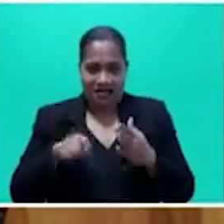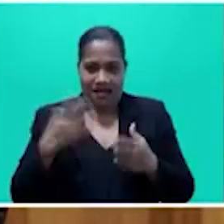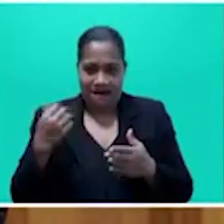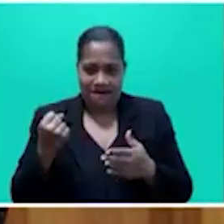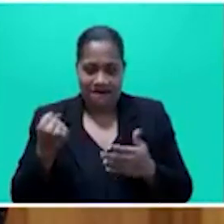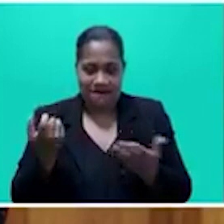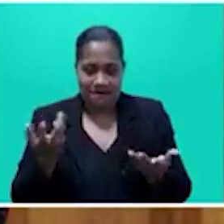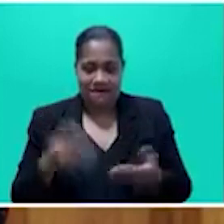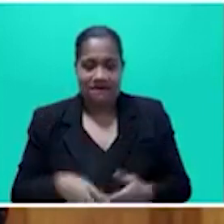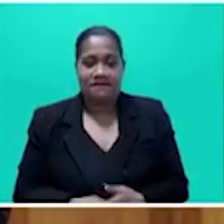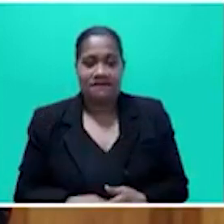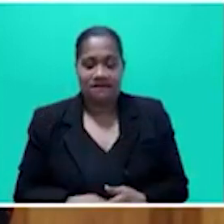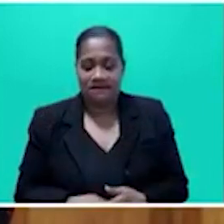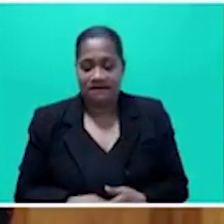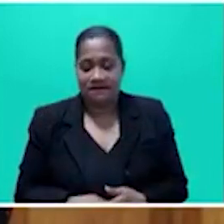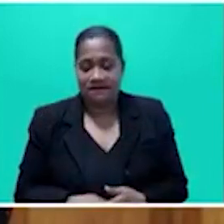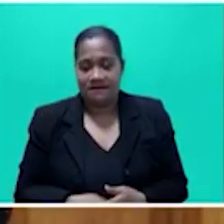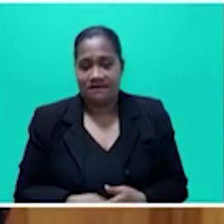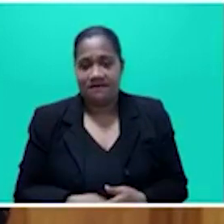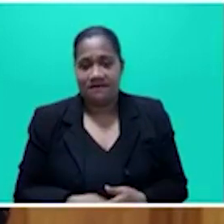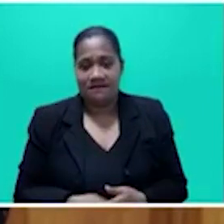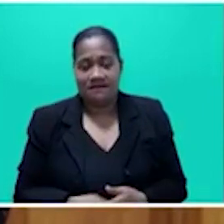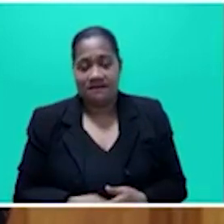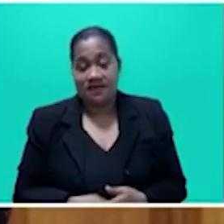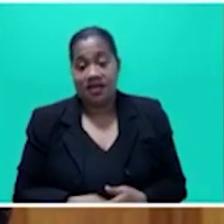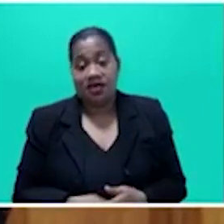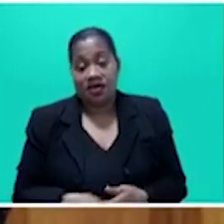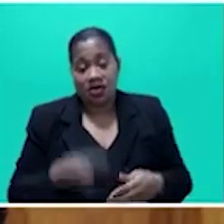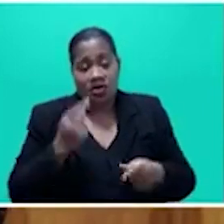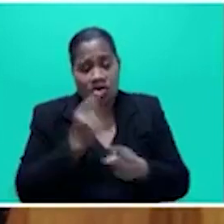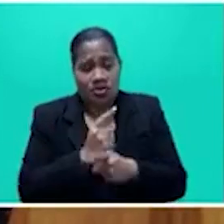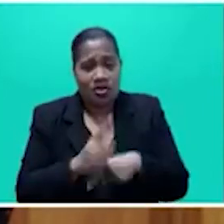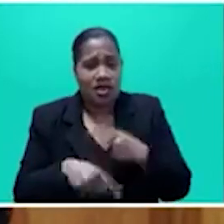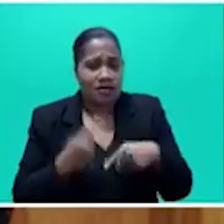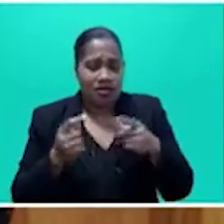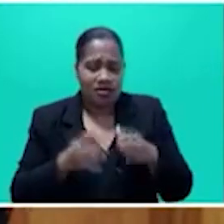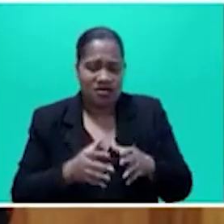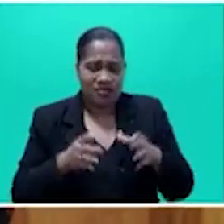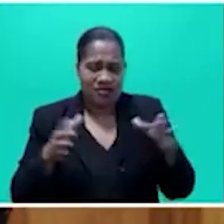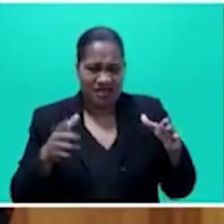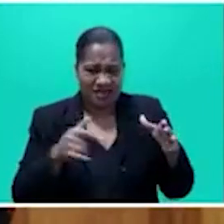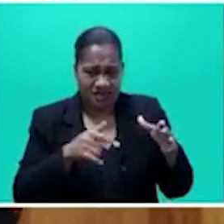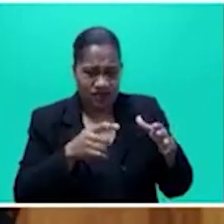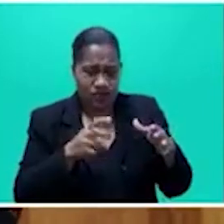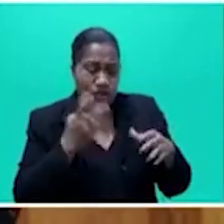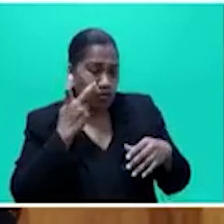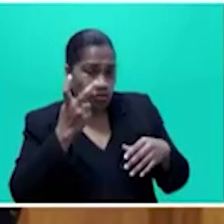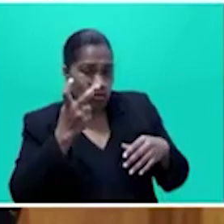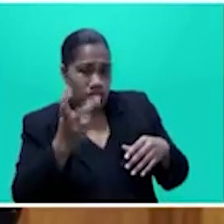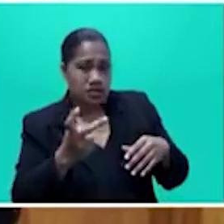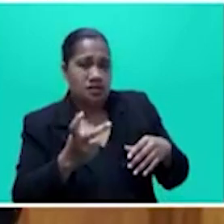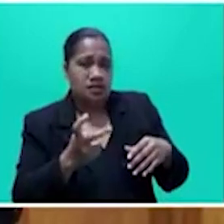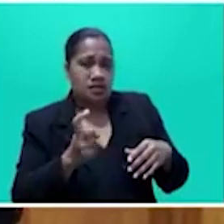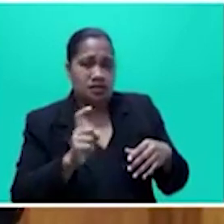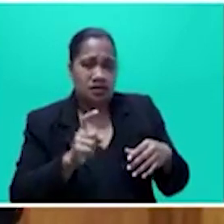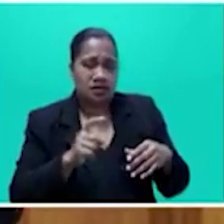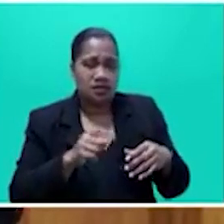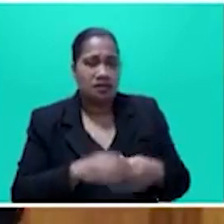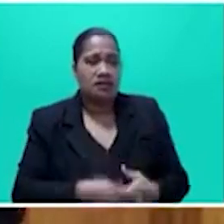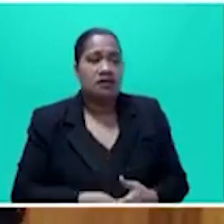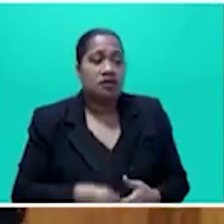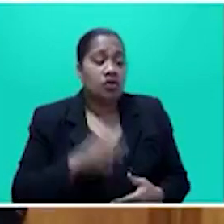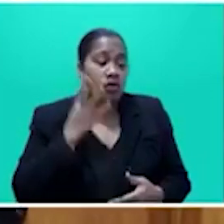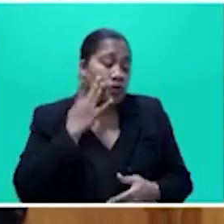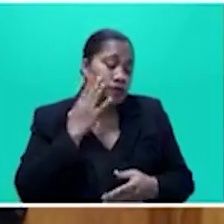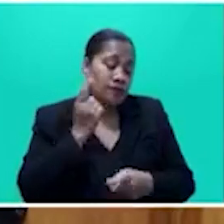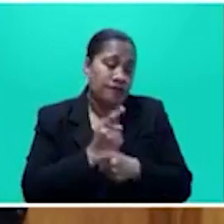we're talking about the biggest segments in a tourism offering is the accommodation sector, Honourable Speaker. So when you